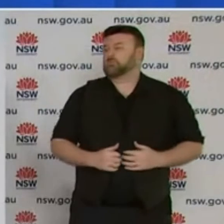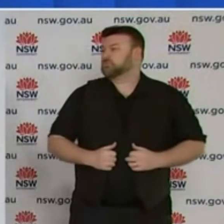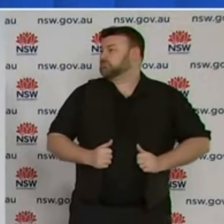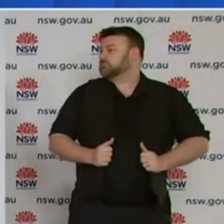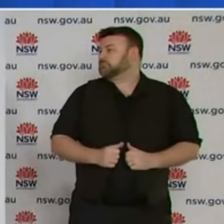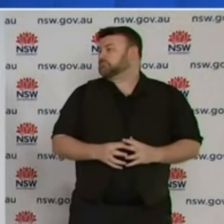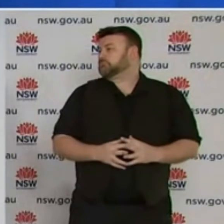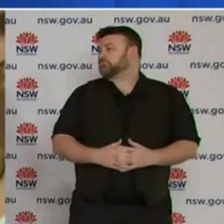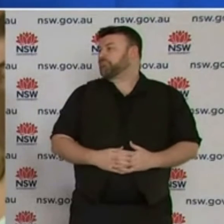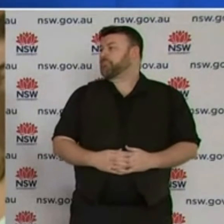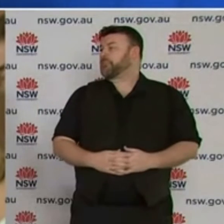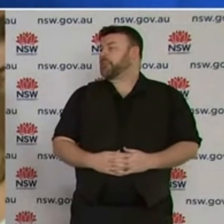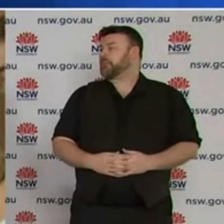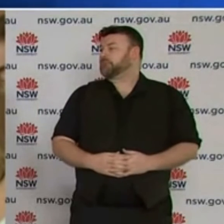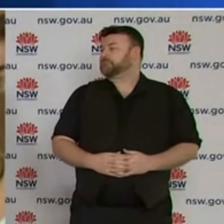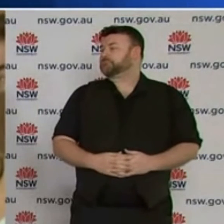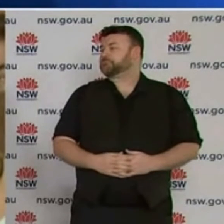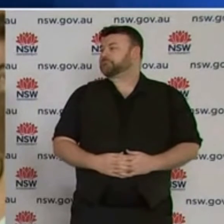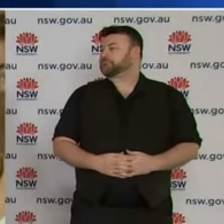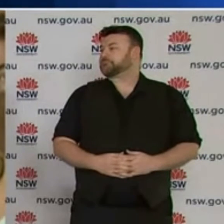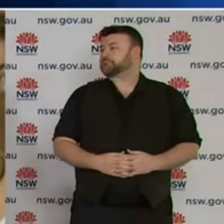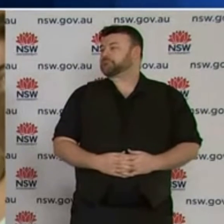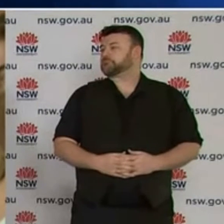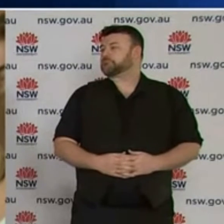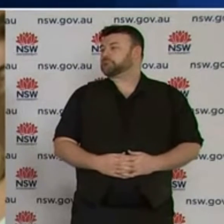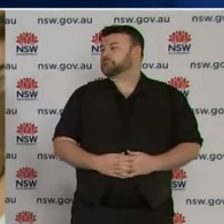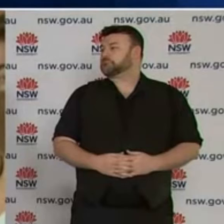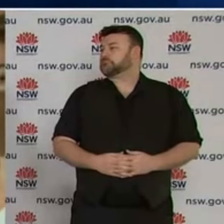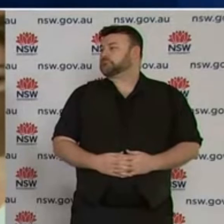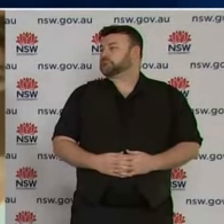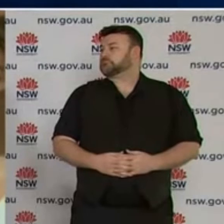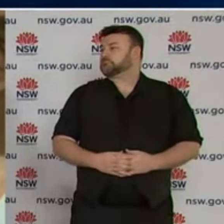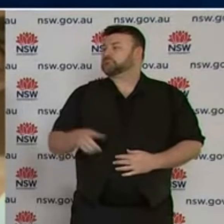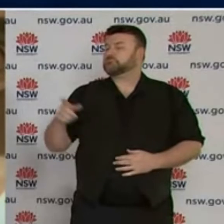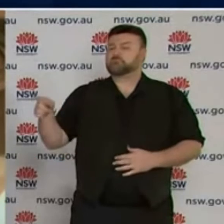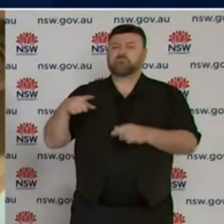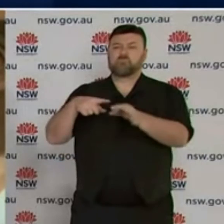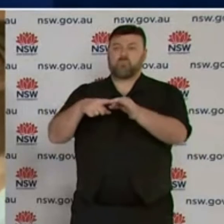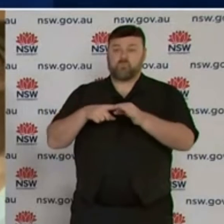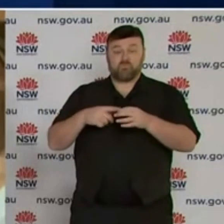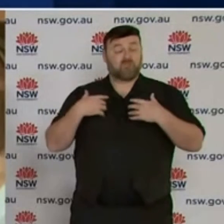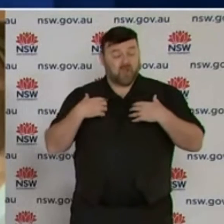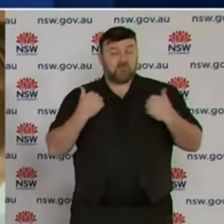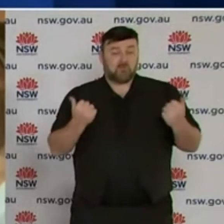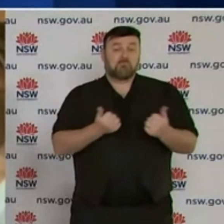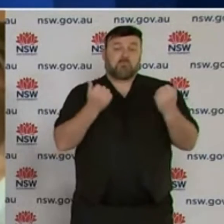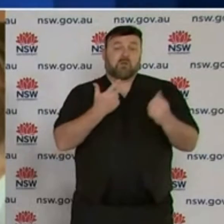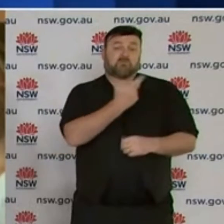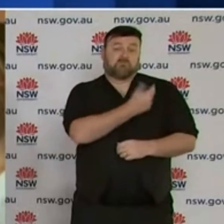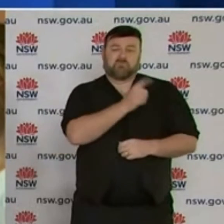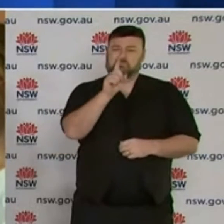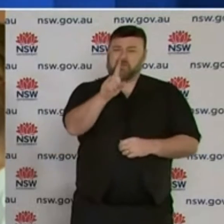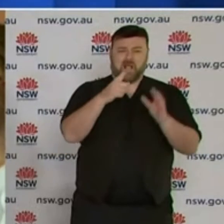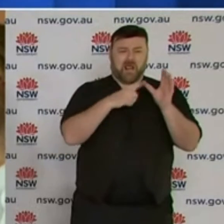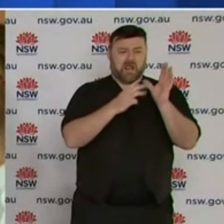that you can actually bring cases down when, I mean, cases haven't stabilised that much? We do have high vaccination, but the AMA isn't